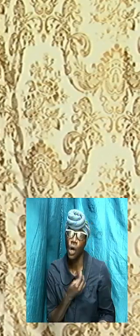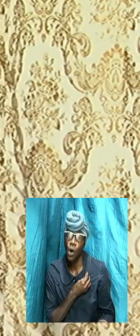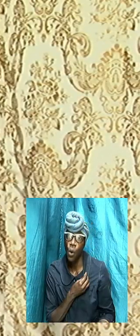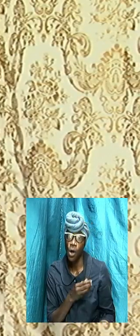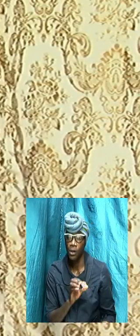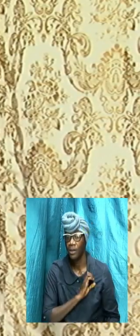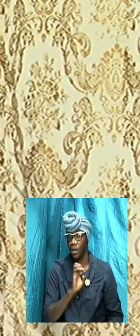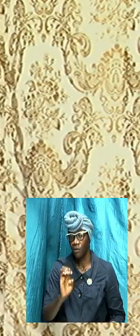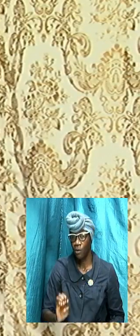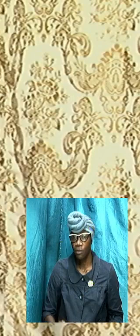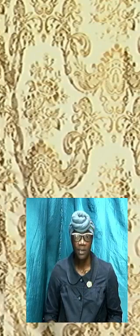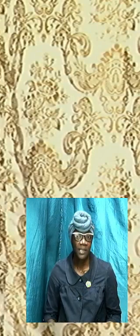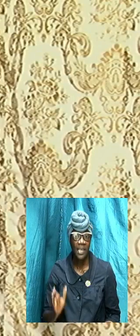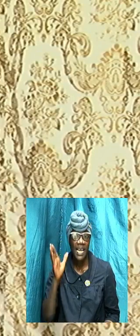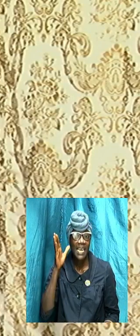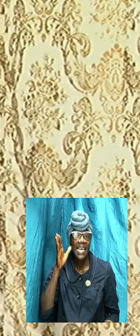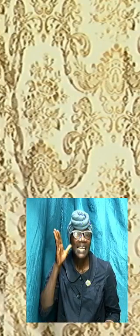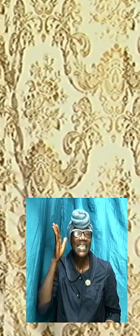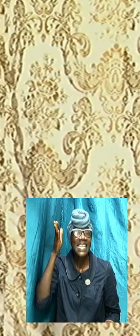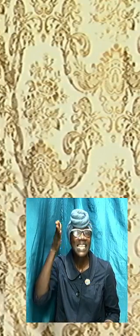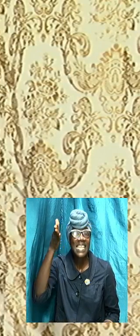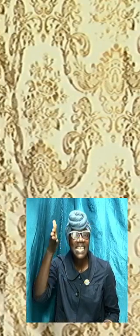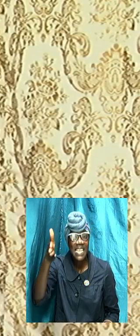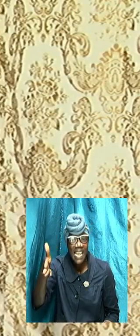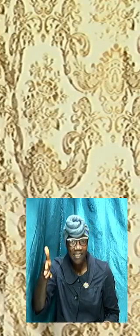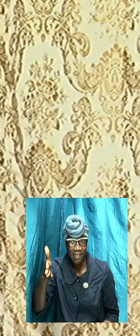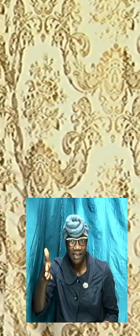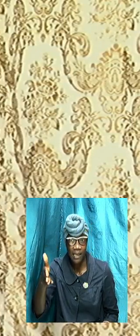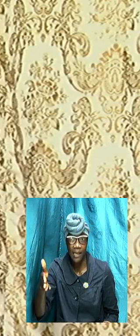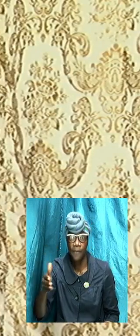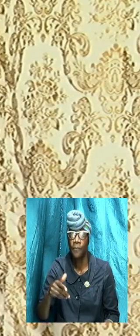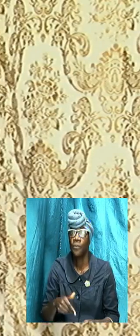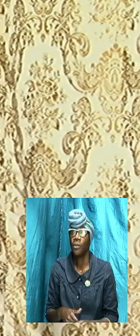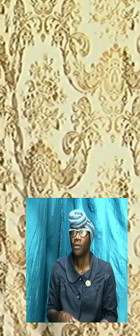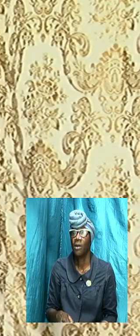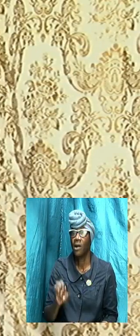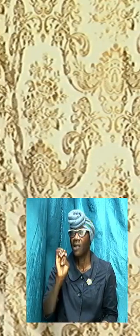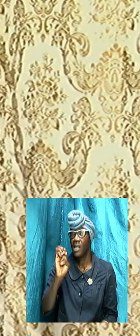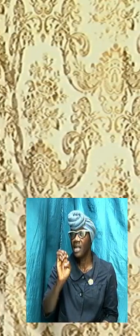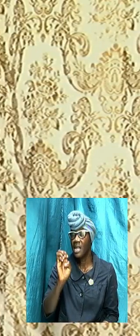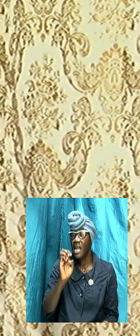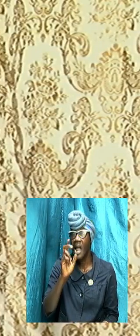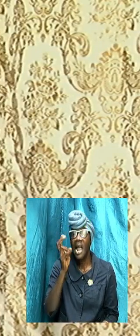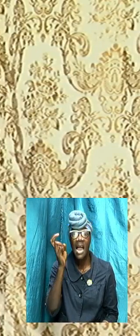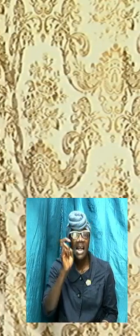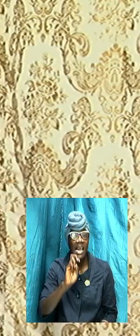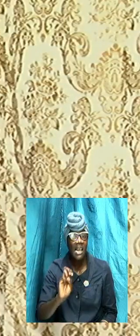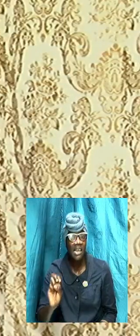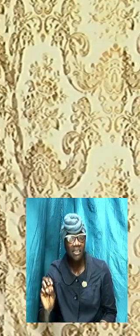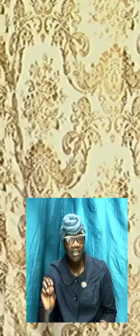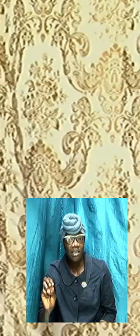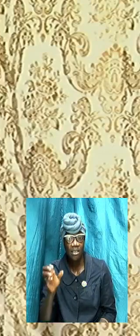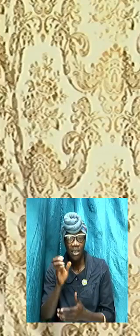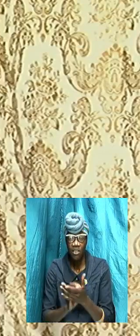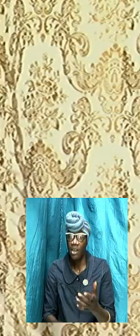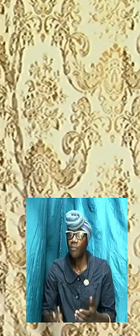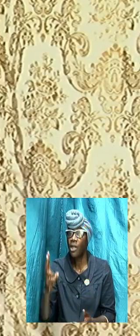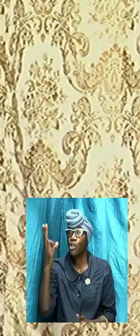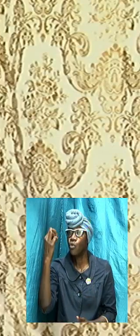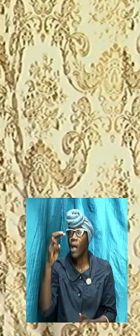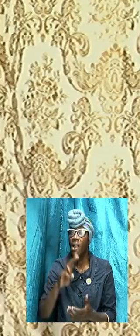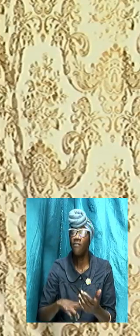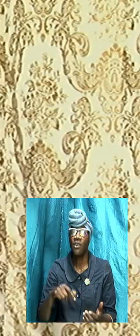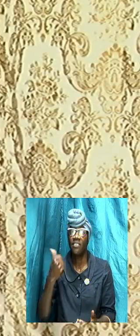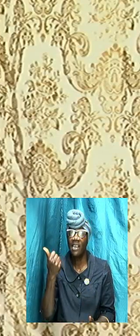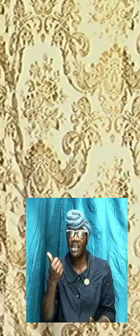Christian destiny, I want to start with the scripture in Exodus chapter 12 and verse 11. And it says, "And